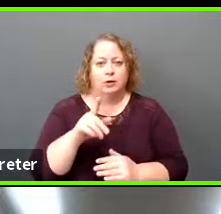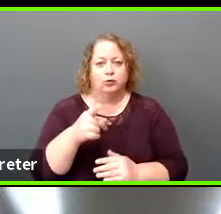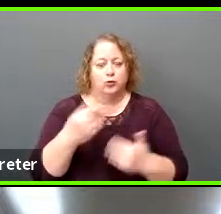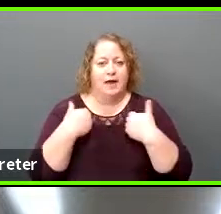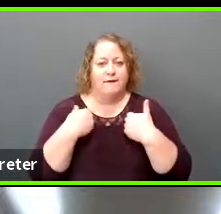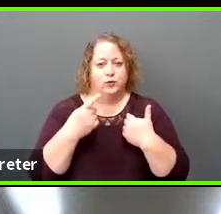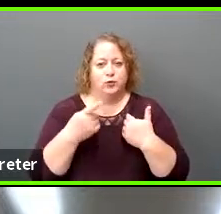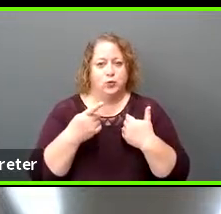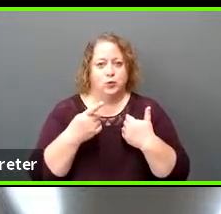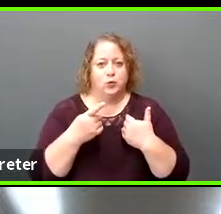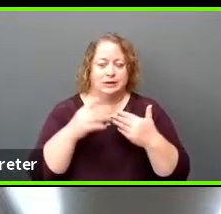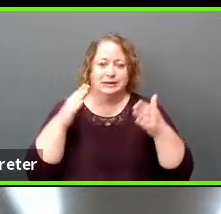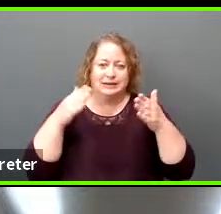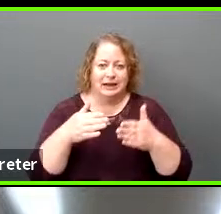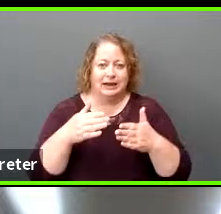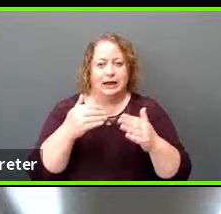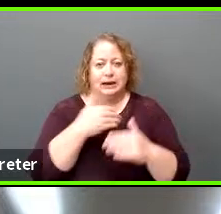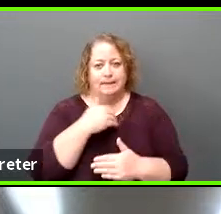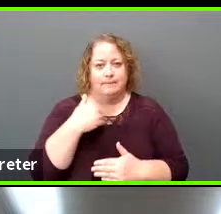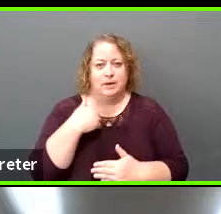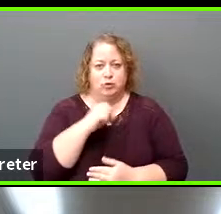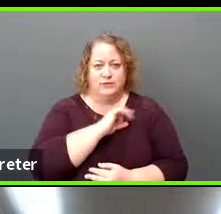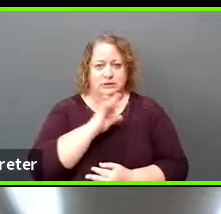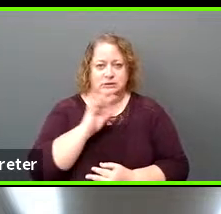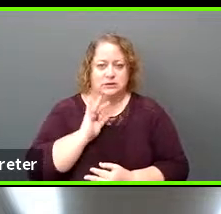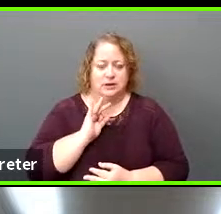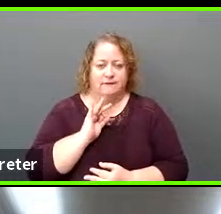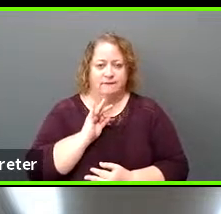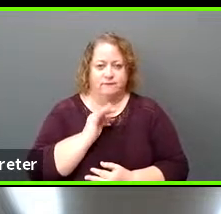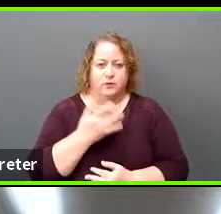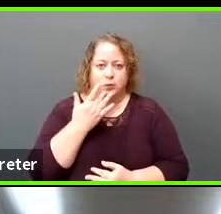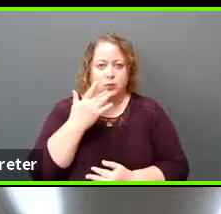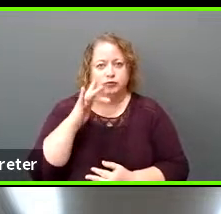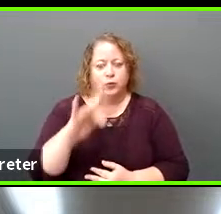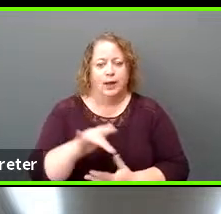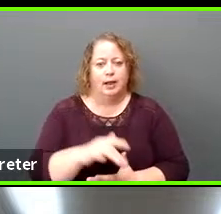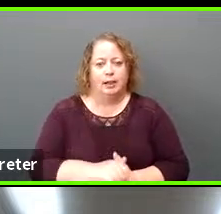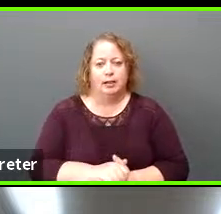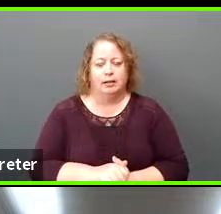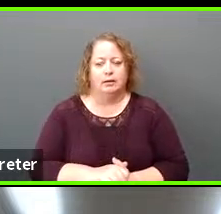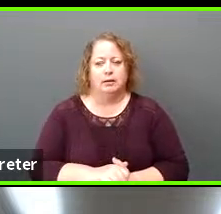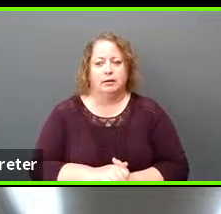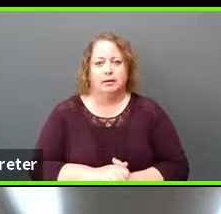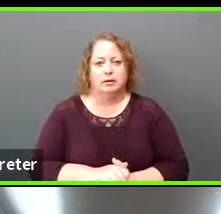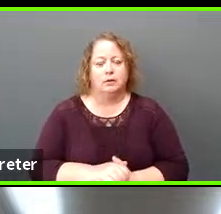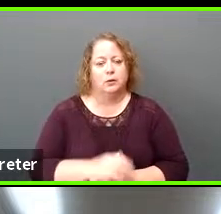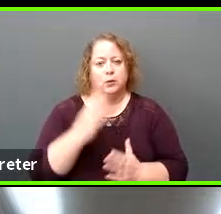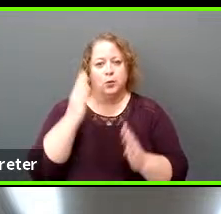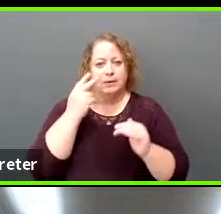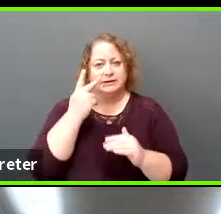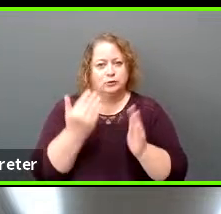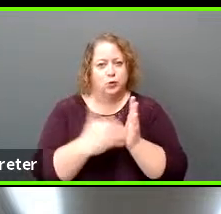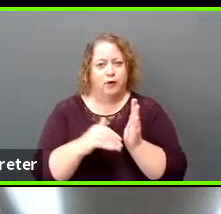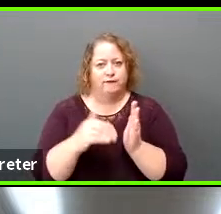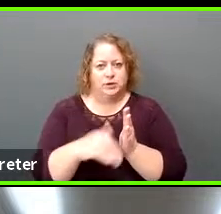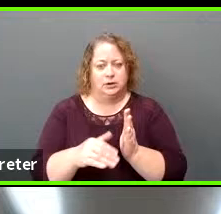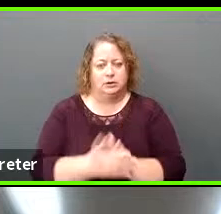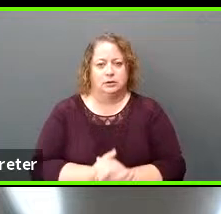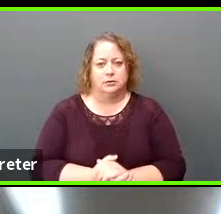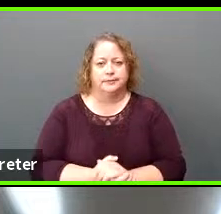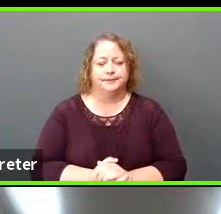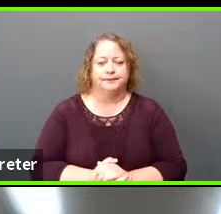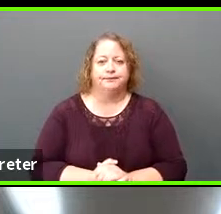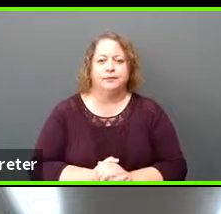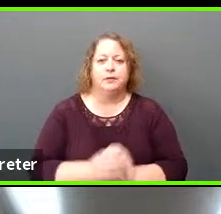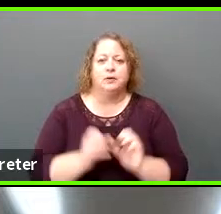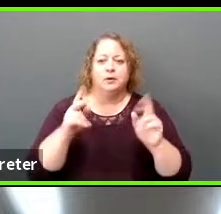have you as a dedicated member of our staff. We wish you well, and we wish to see you often.